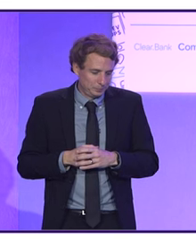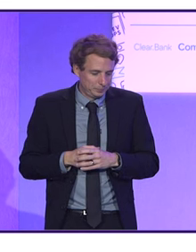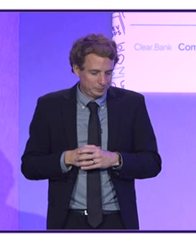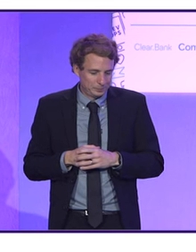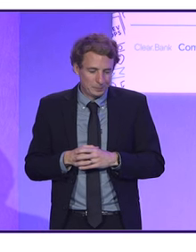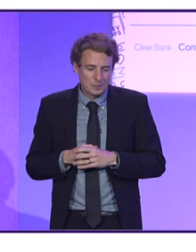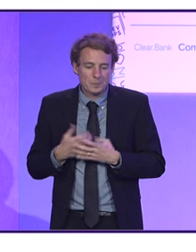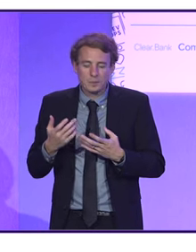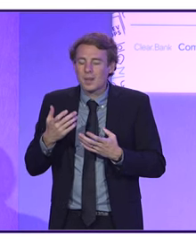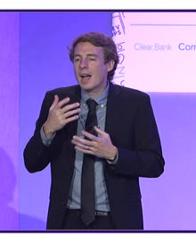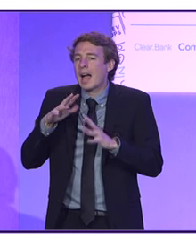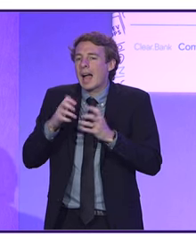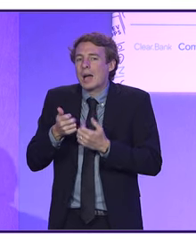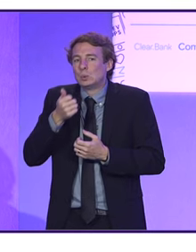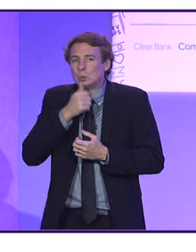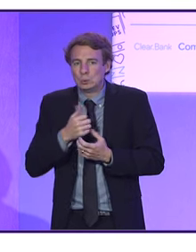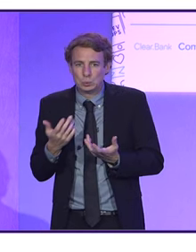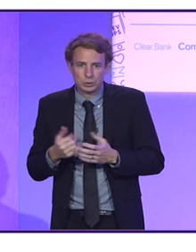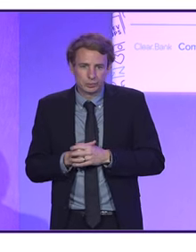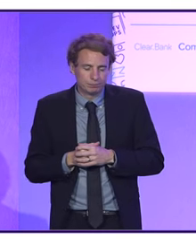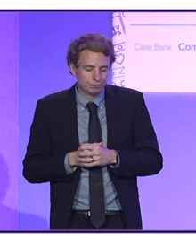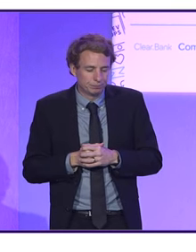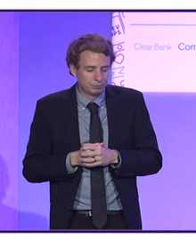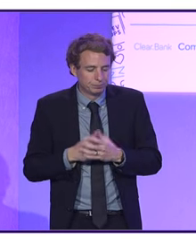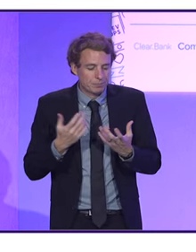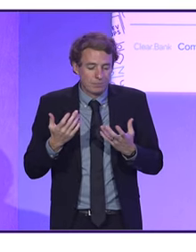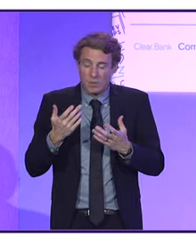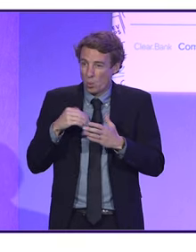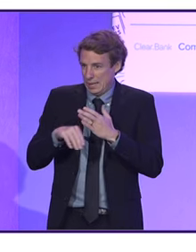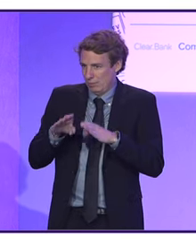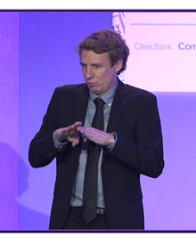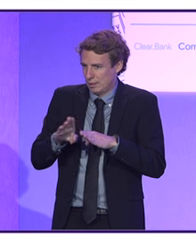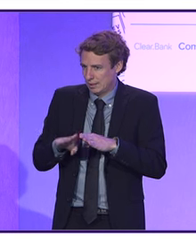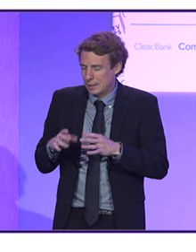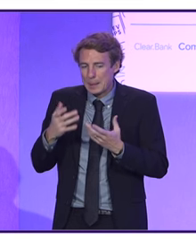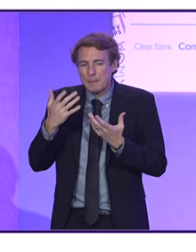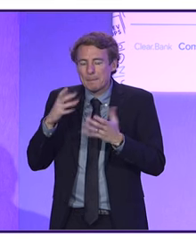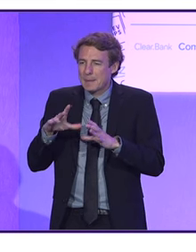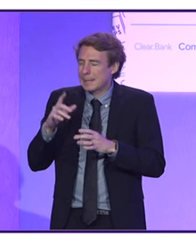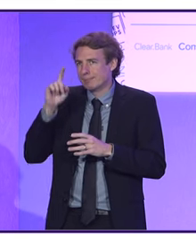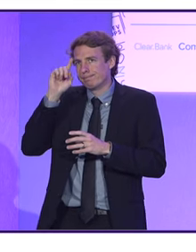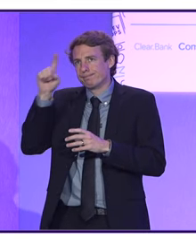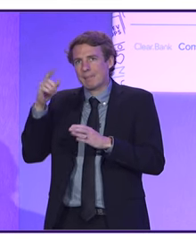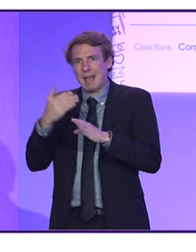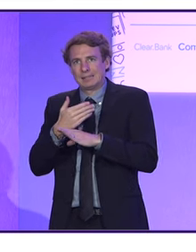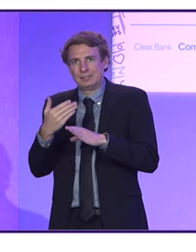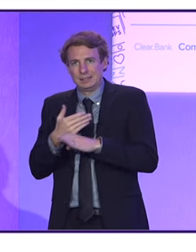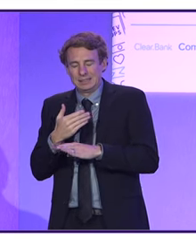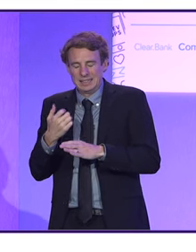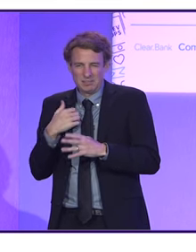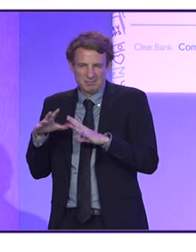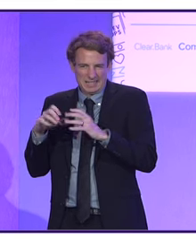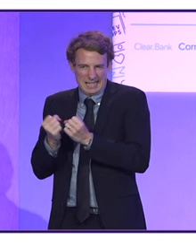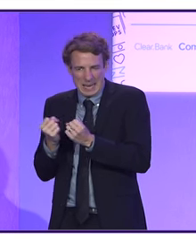Okay, so how do we use it in practice? So I came up with an activity for the teams that I was working with to do, which used